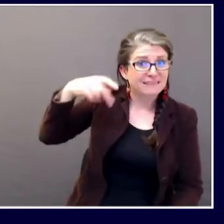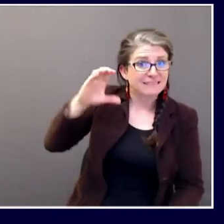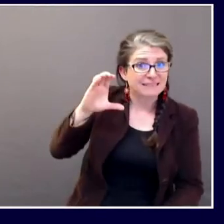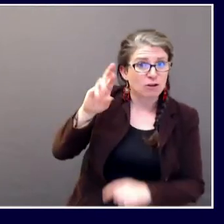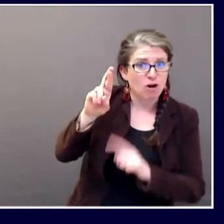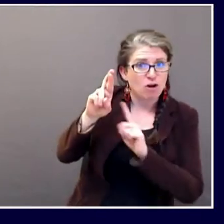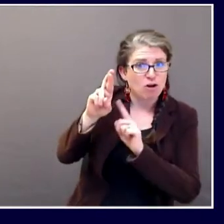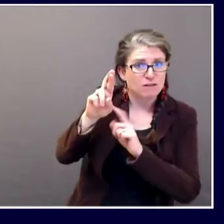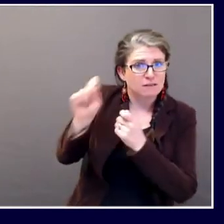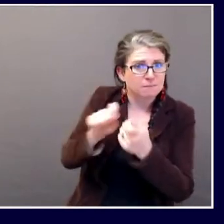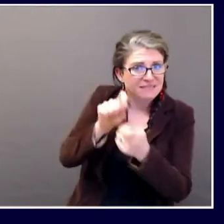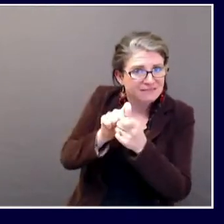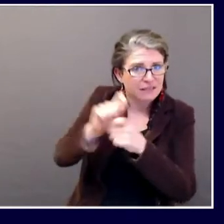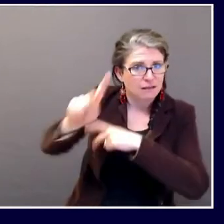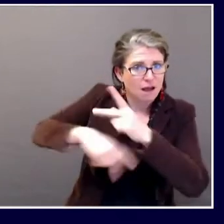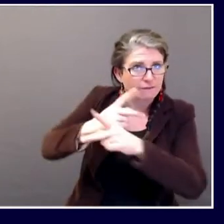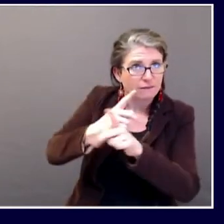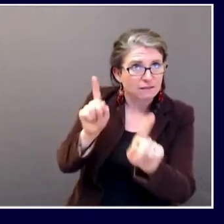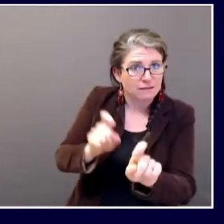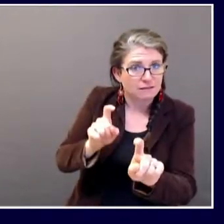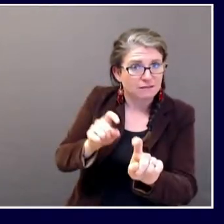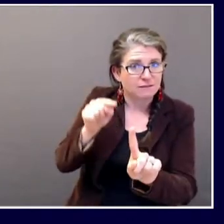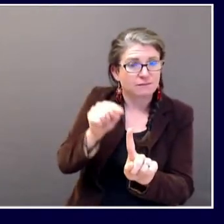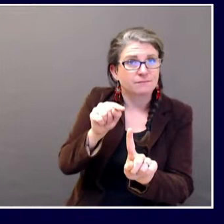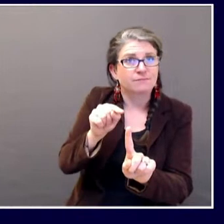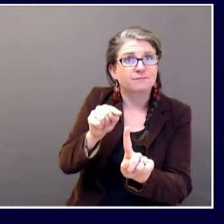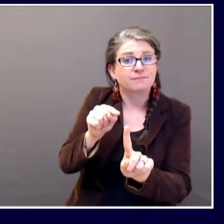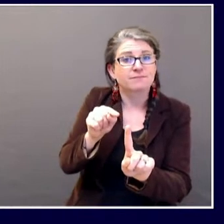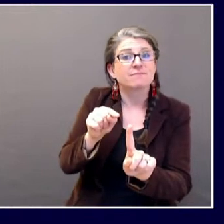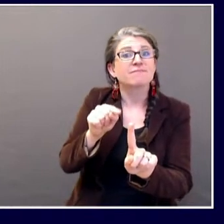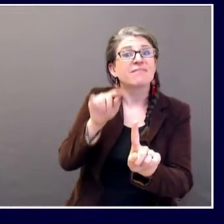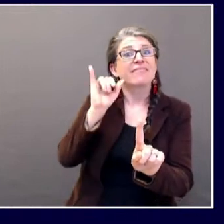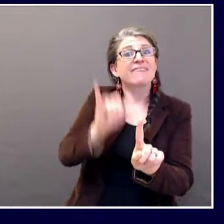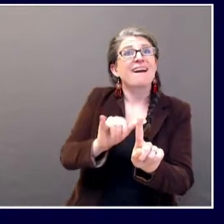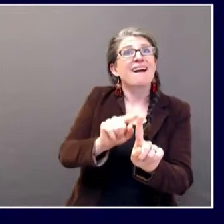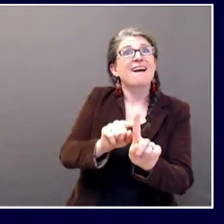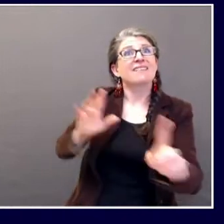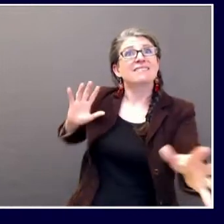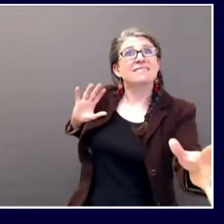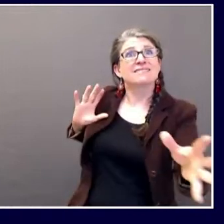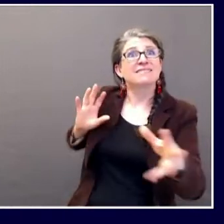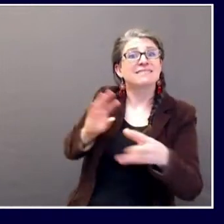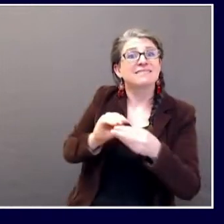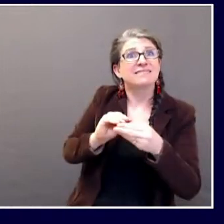Maine CDC now stands at over 1.4 million.